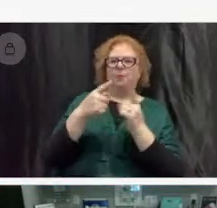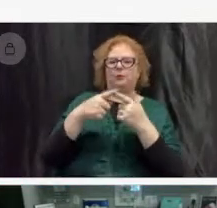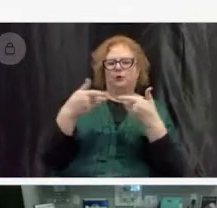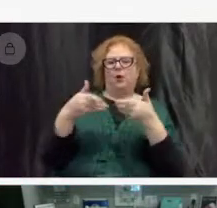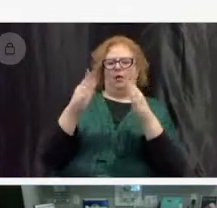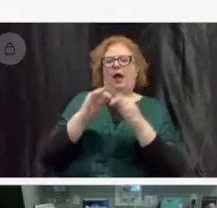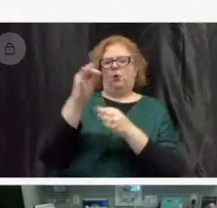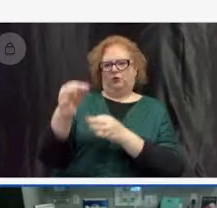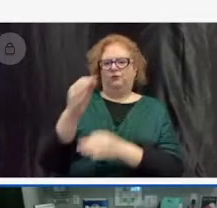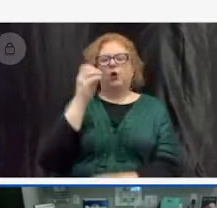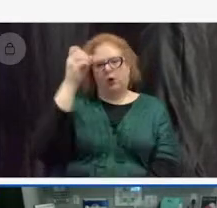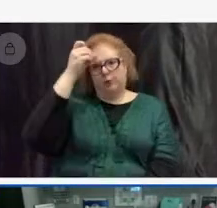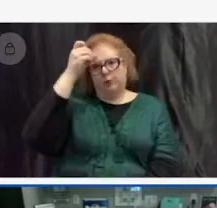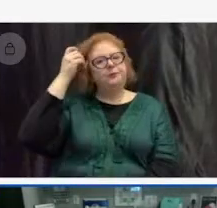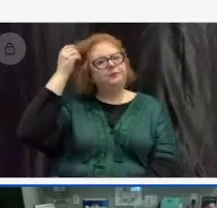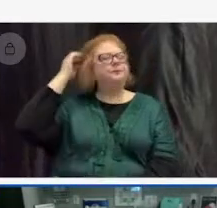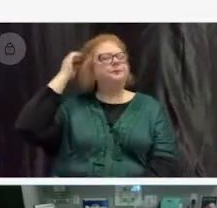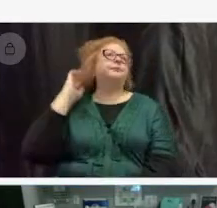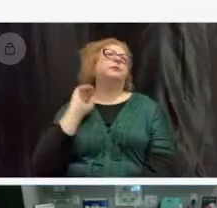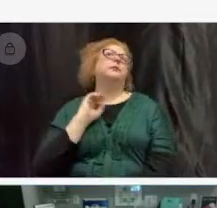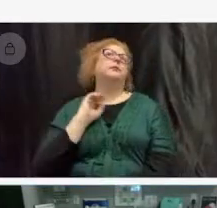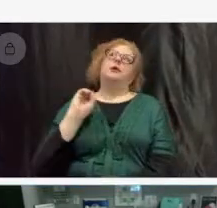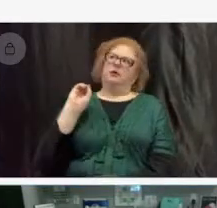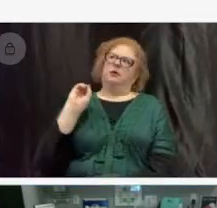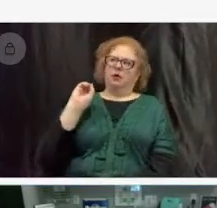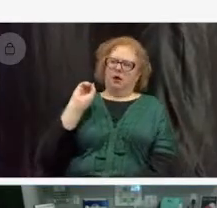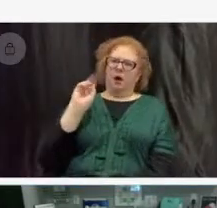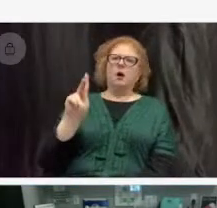deferrals. Okay.